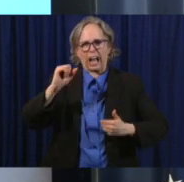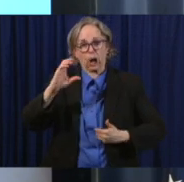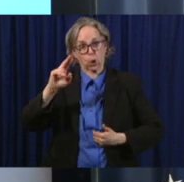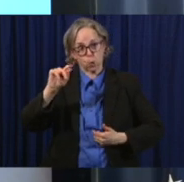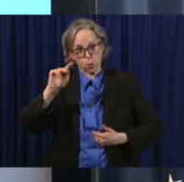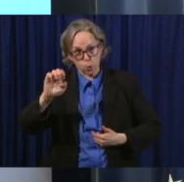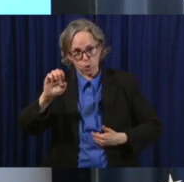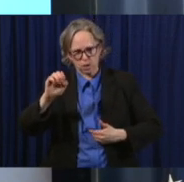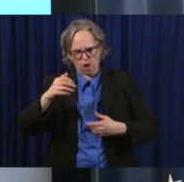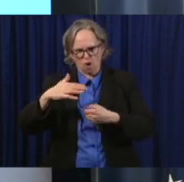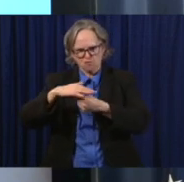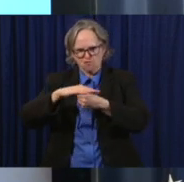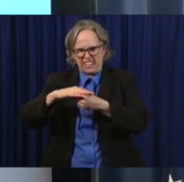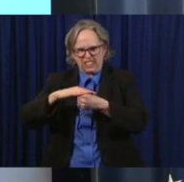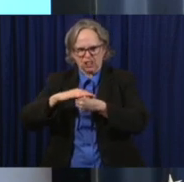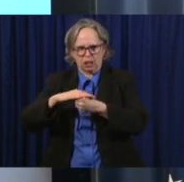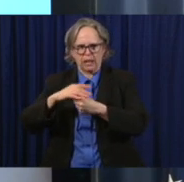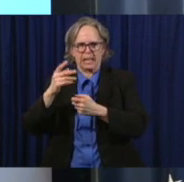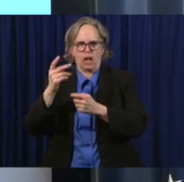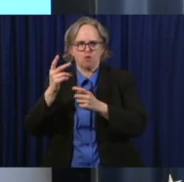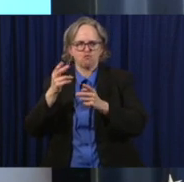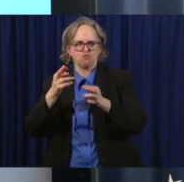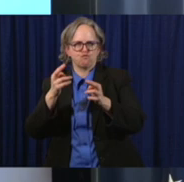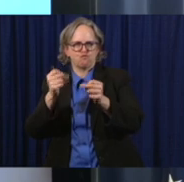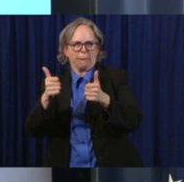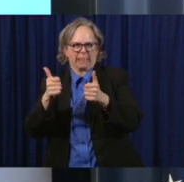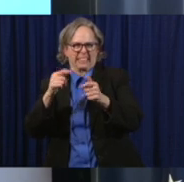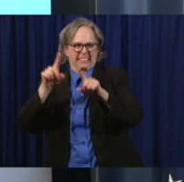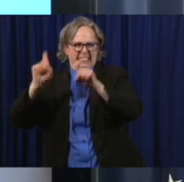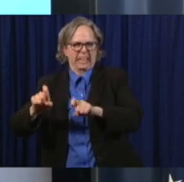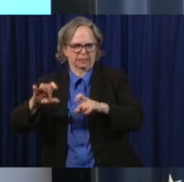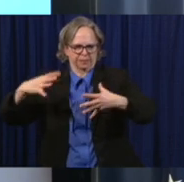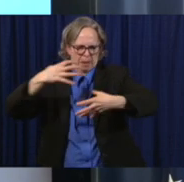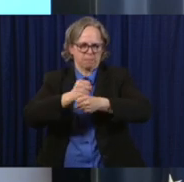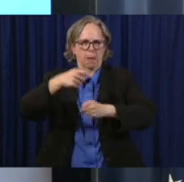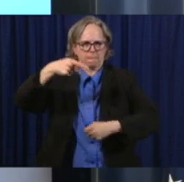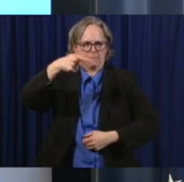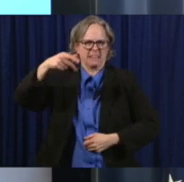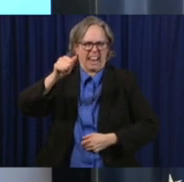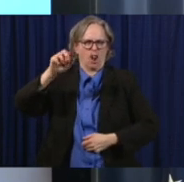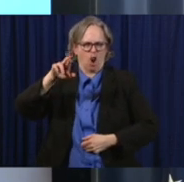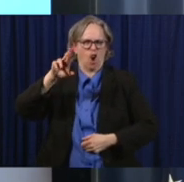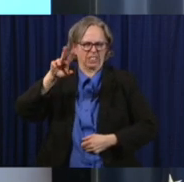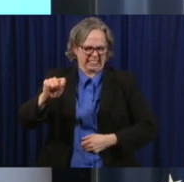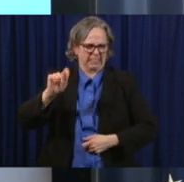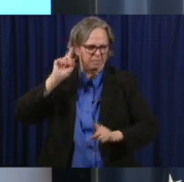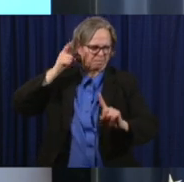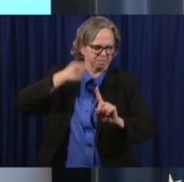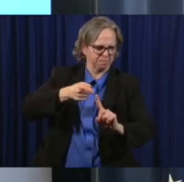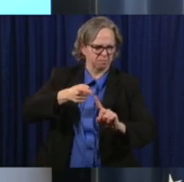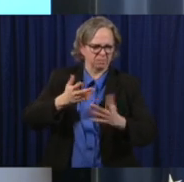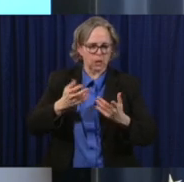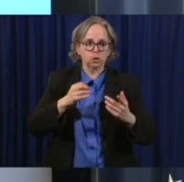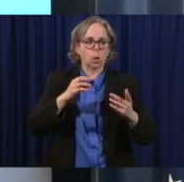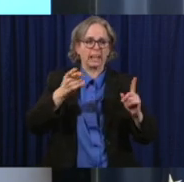facility administrator can call if they have an event or a case of COVID. They can